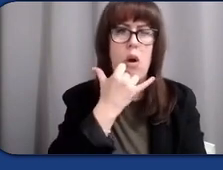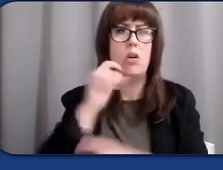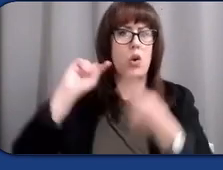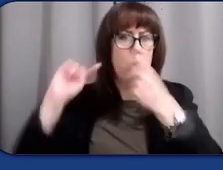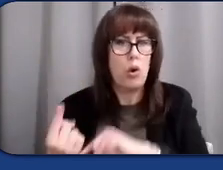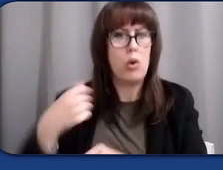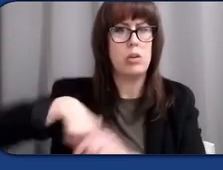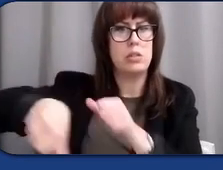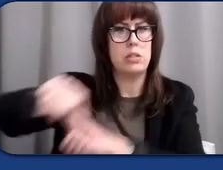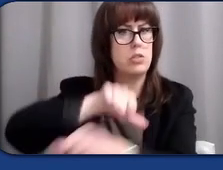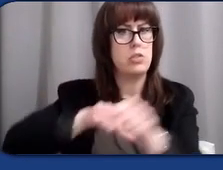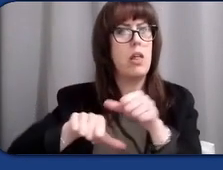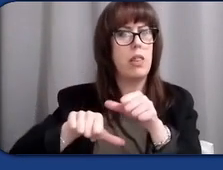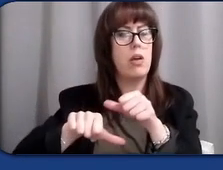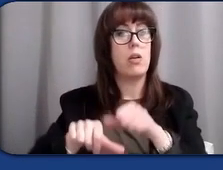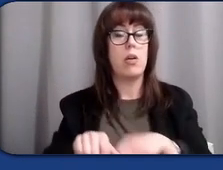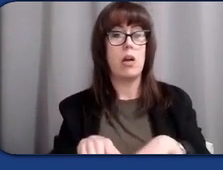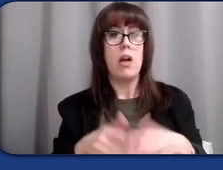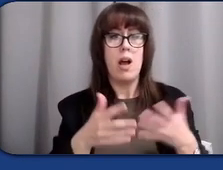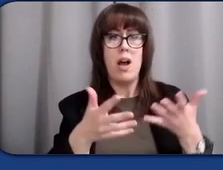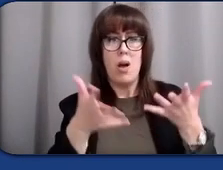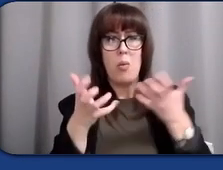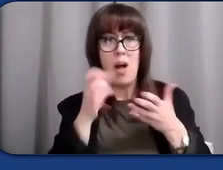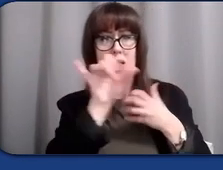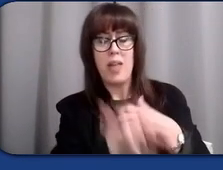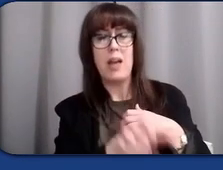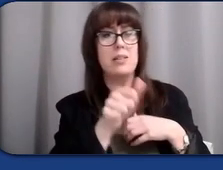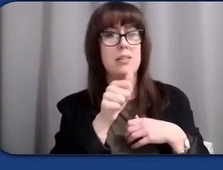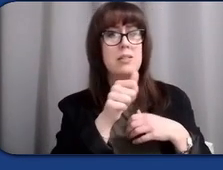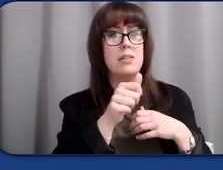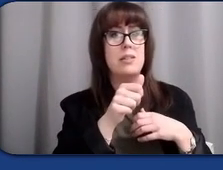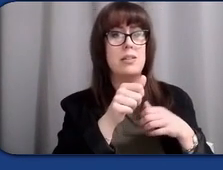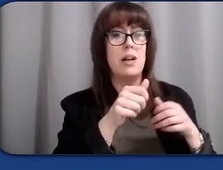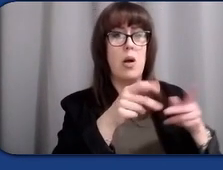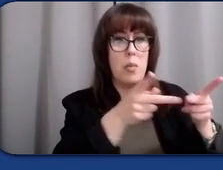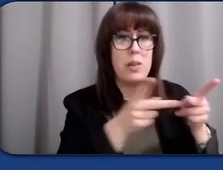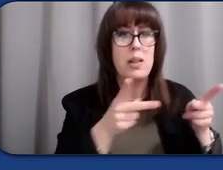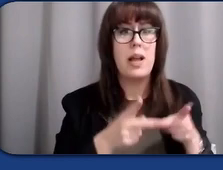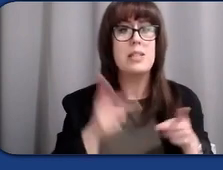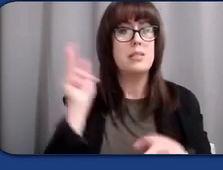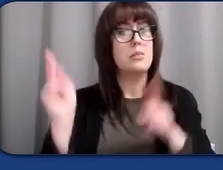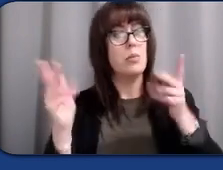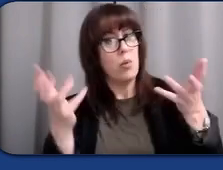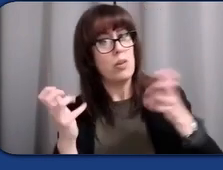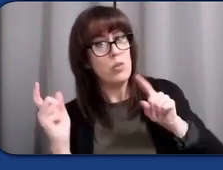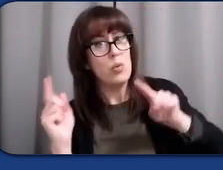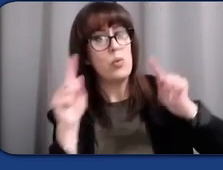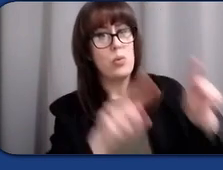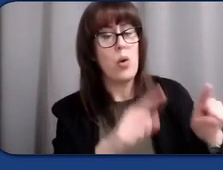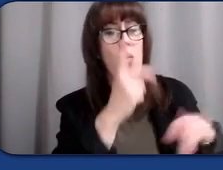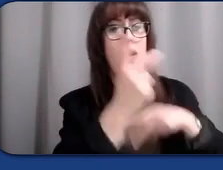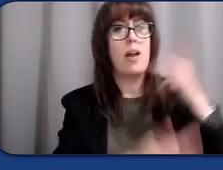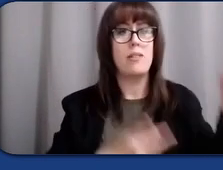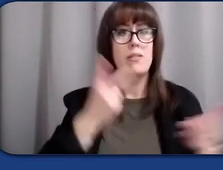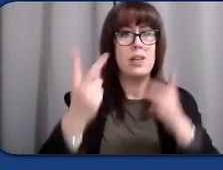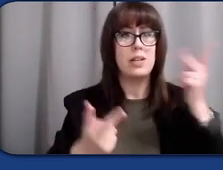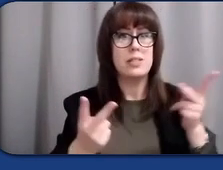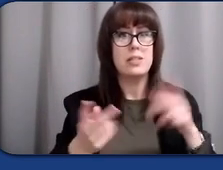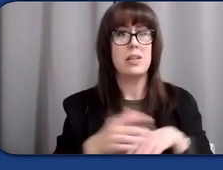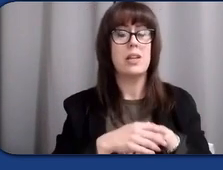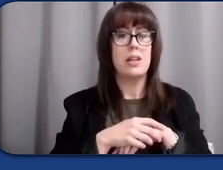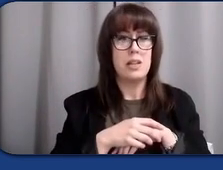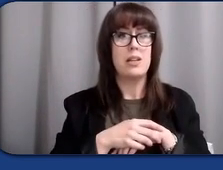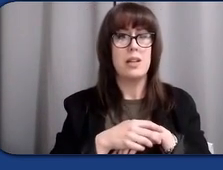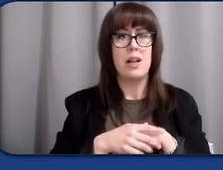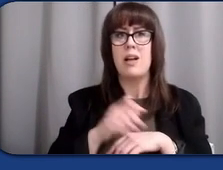that everybody would want to visit and not be like Sean, whose family at the end of the day was worried how he was going to get here and how safe he was going